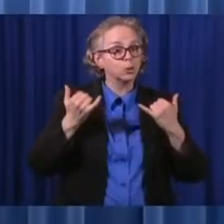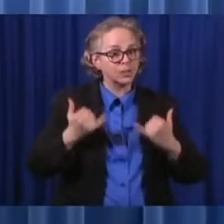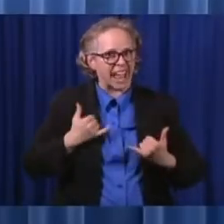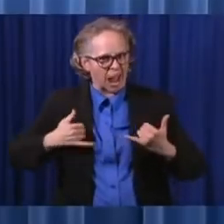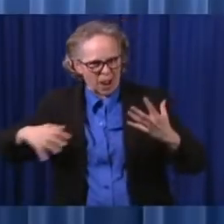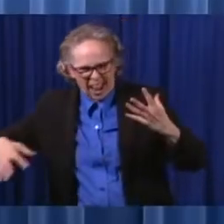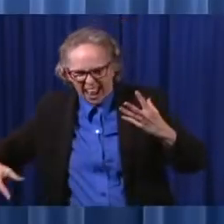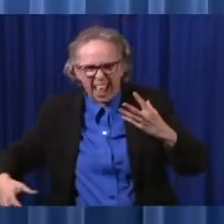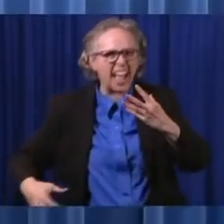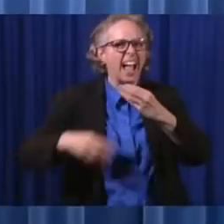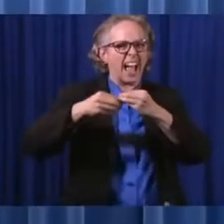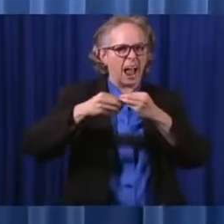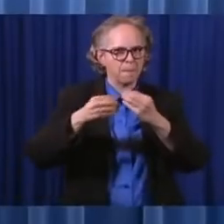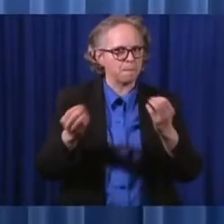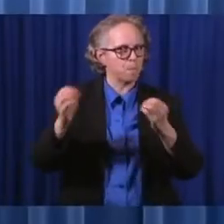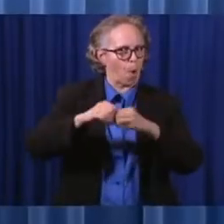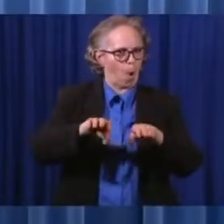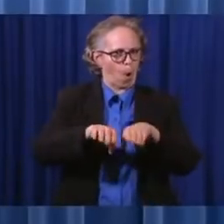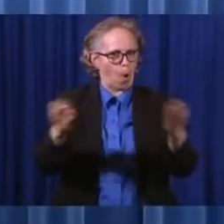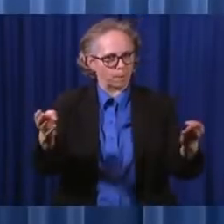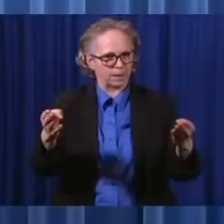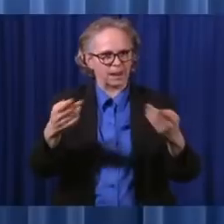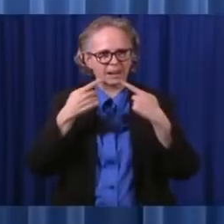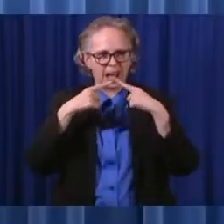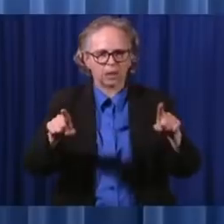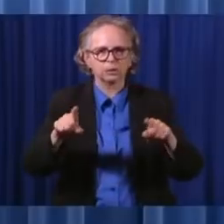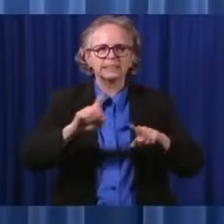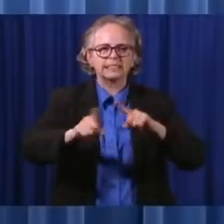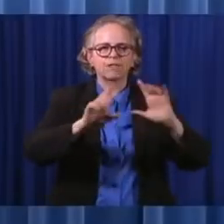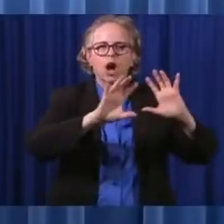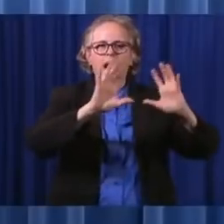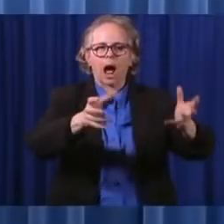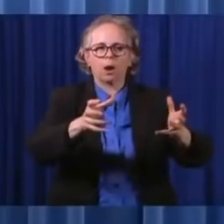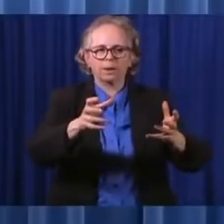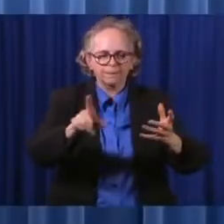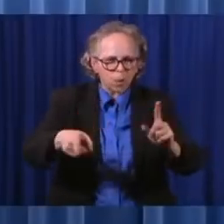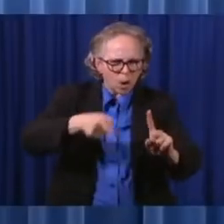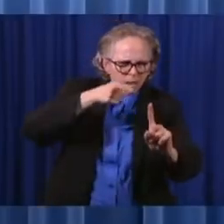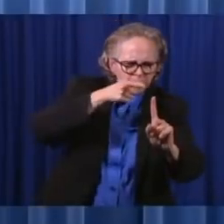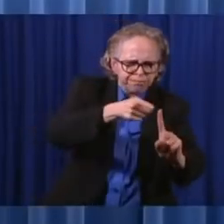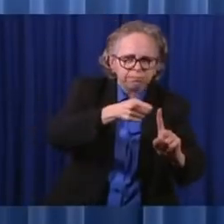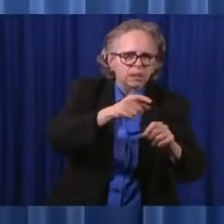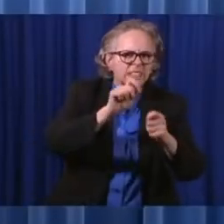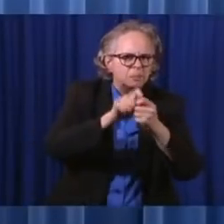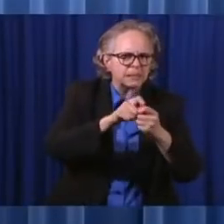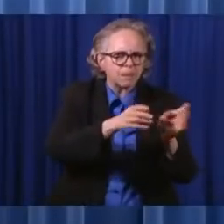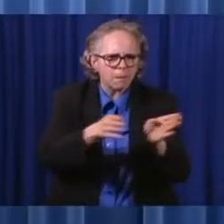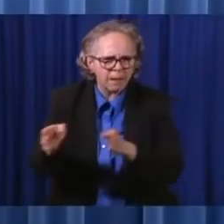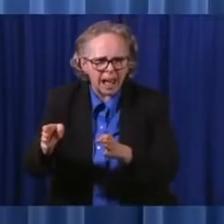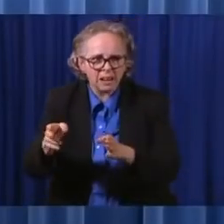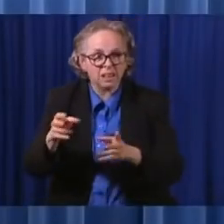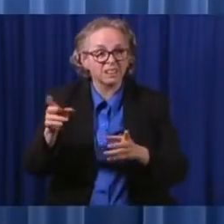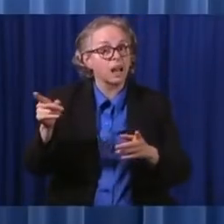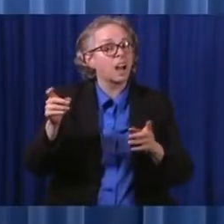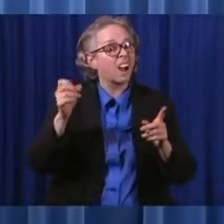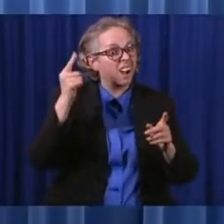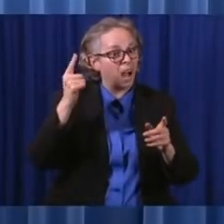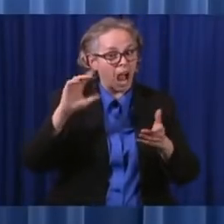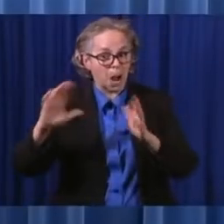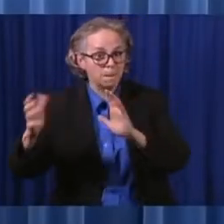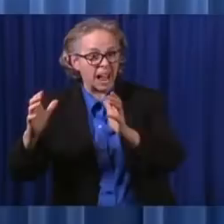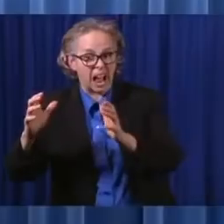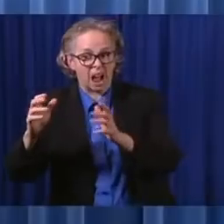where, by and large, we have a specific plan over and above the plan or the requirements, the